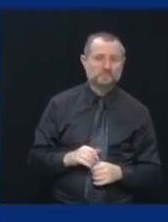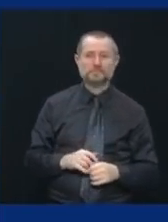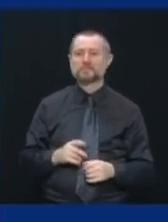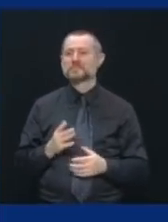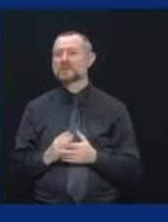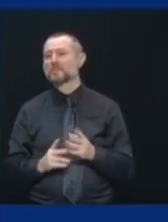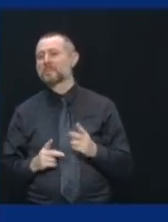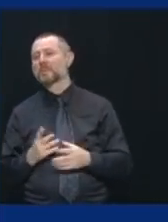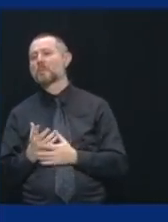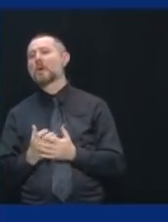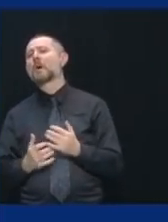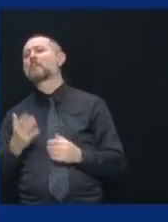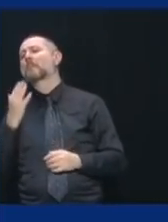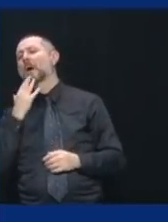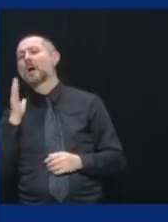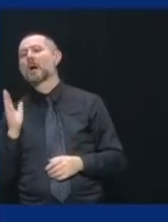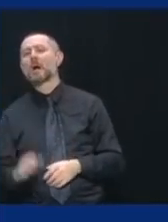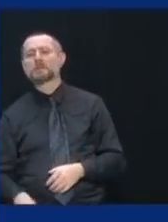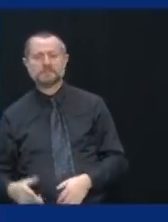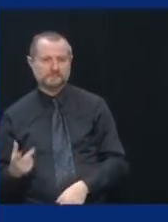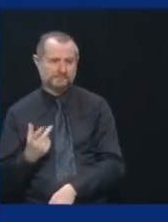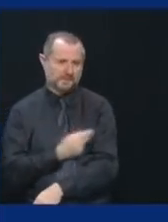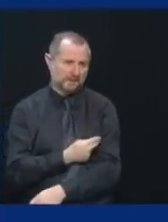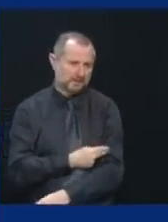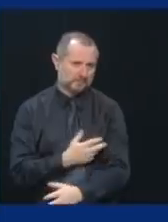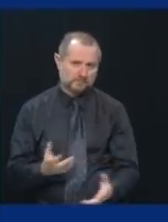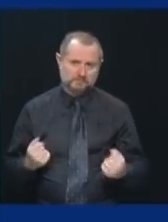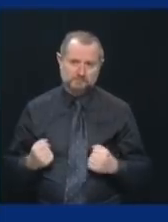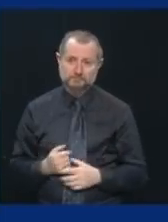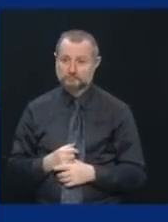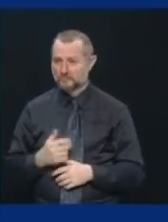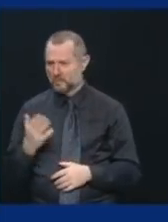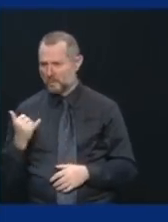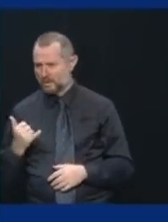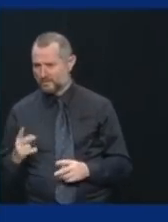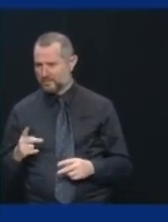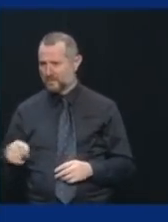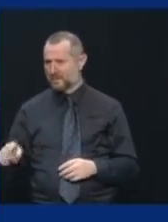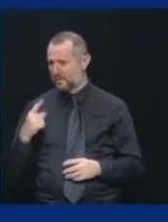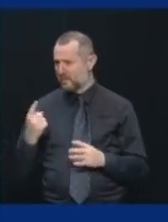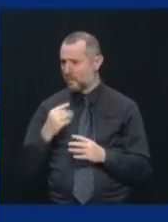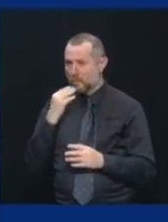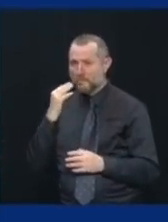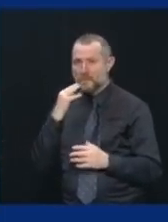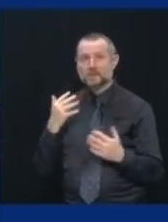right? Because they've been at home, they're locked up, they're afraid.